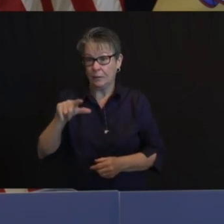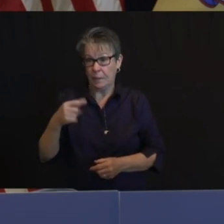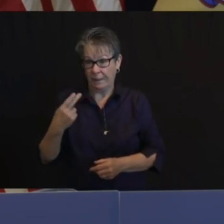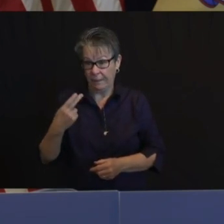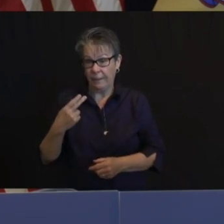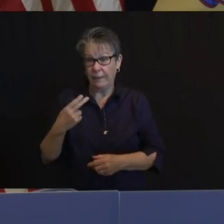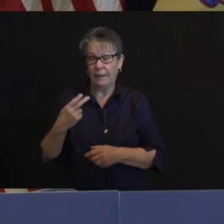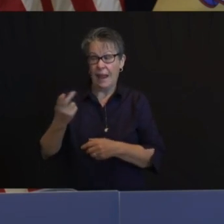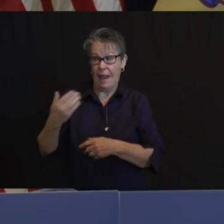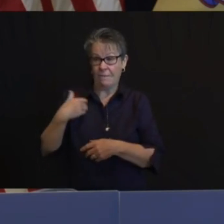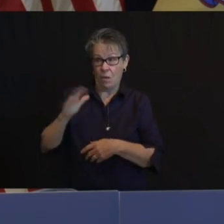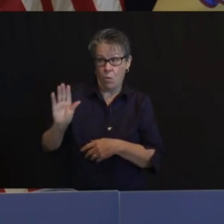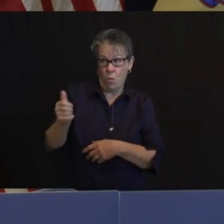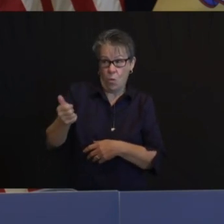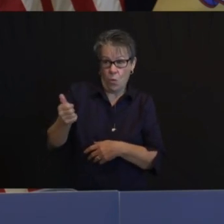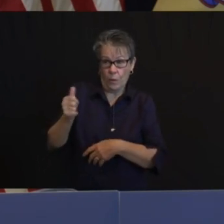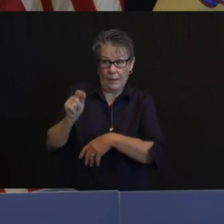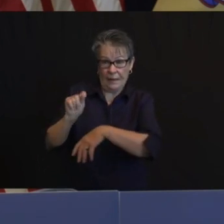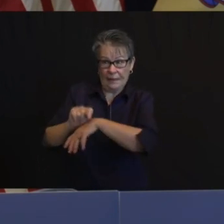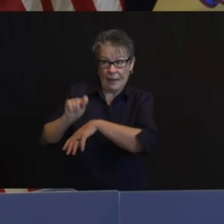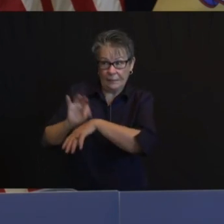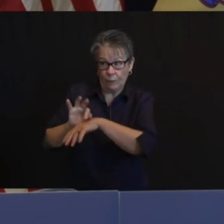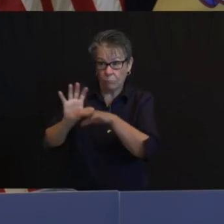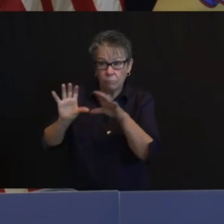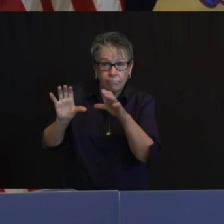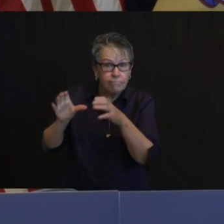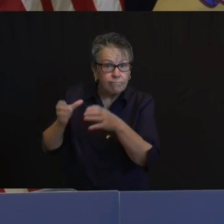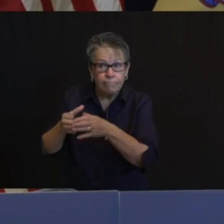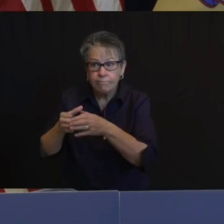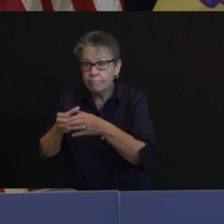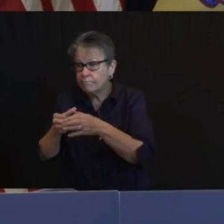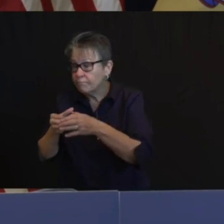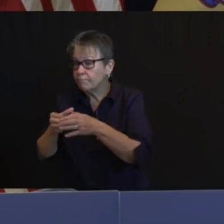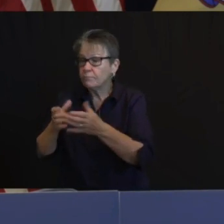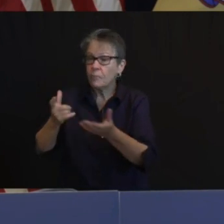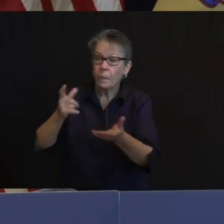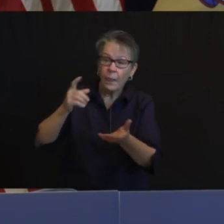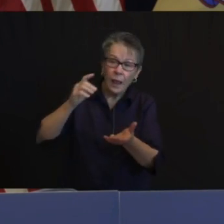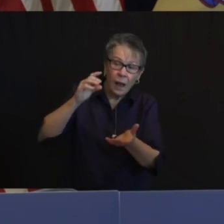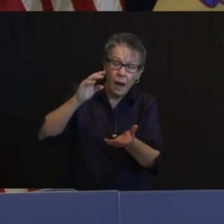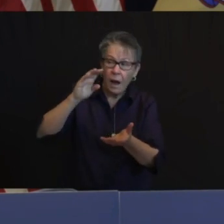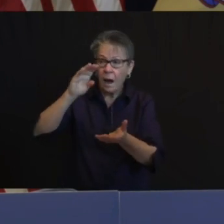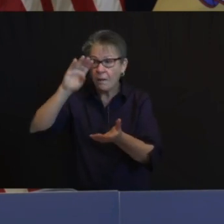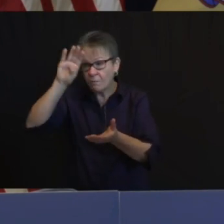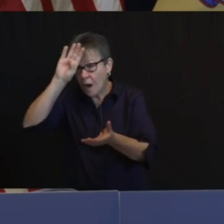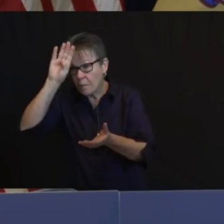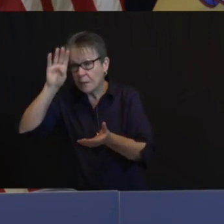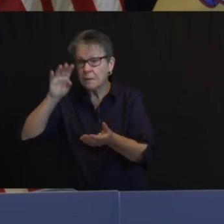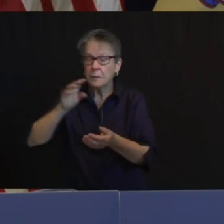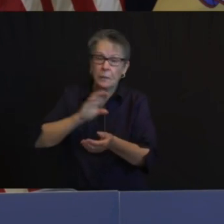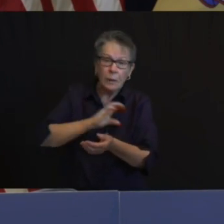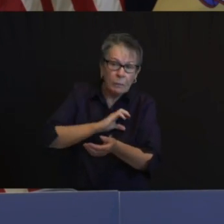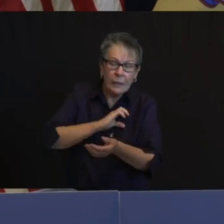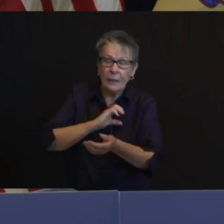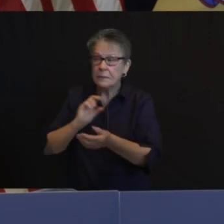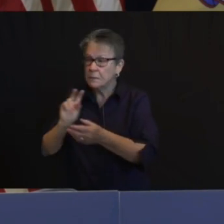officials, fire prevention officials, as well as licensing inspectors, and they went out and on compliance checks and